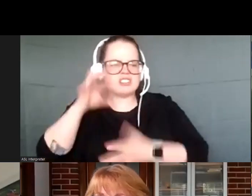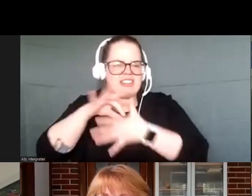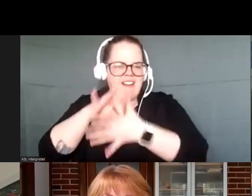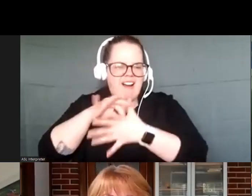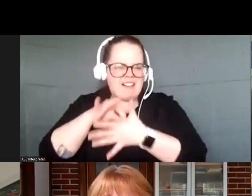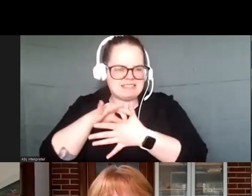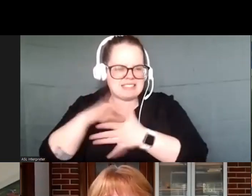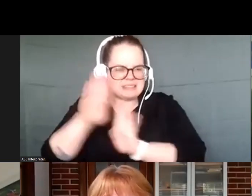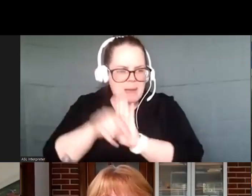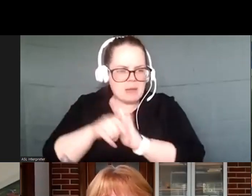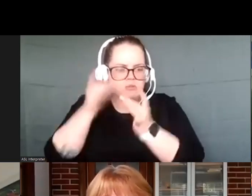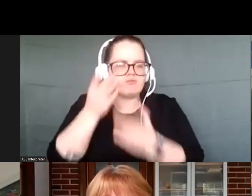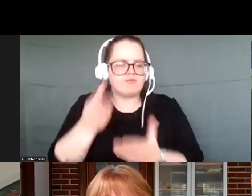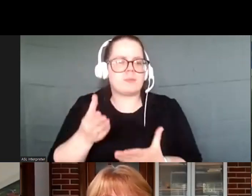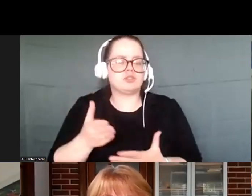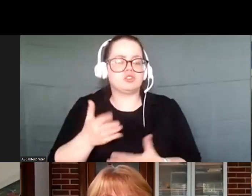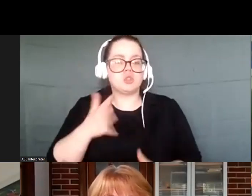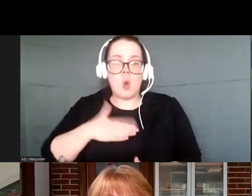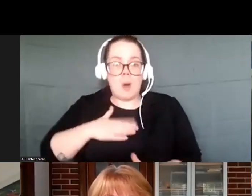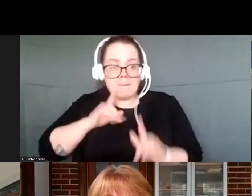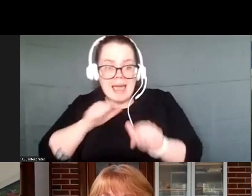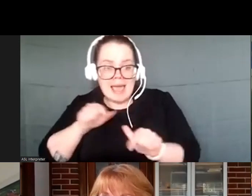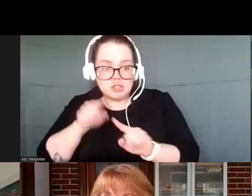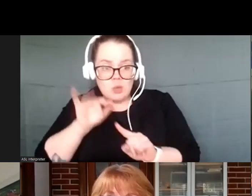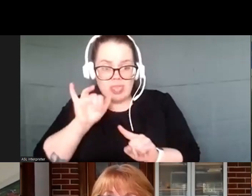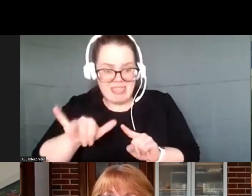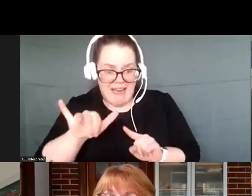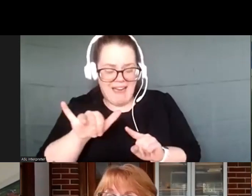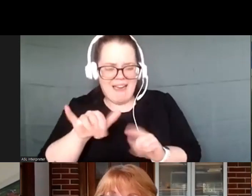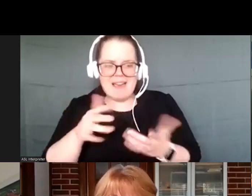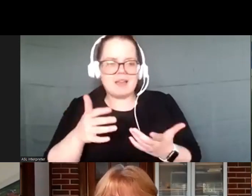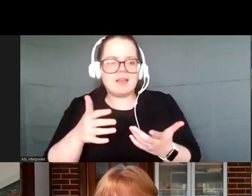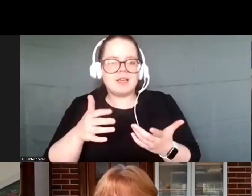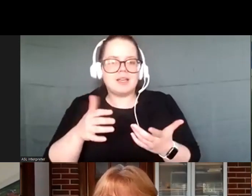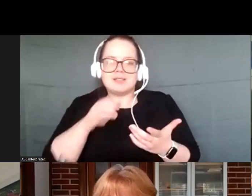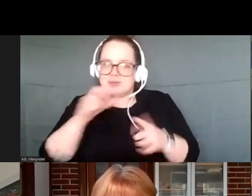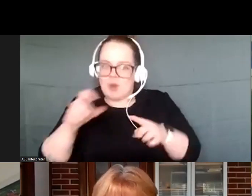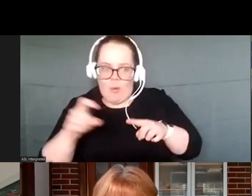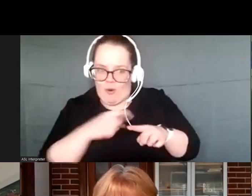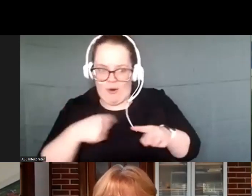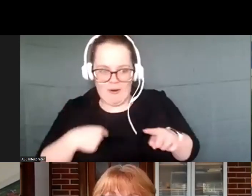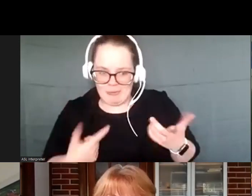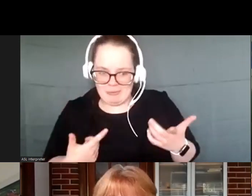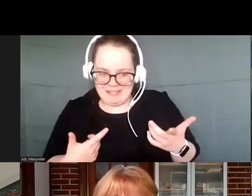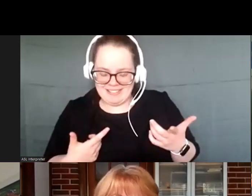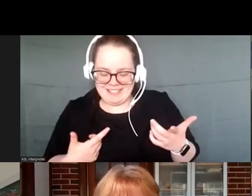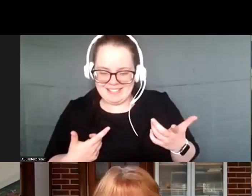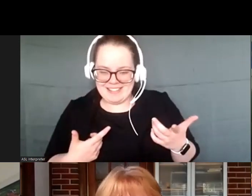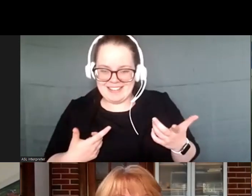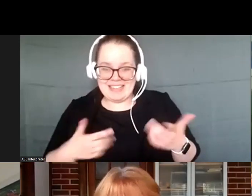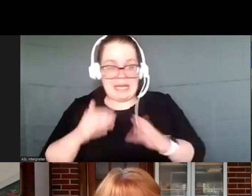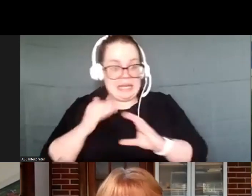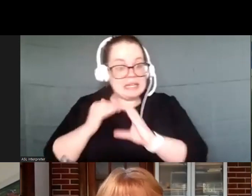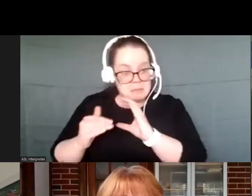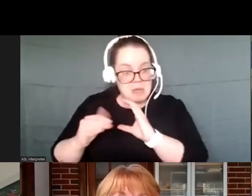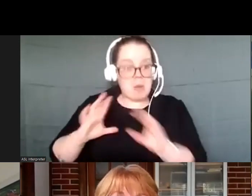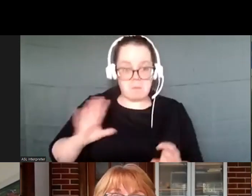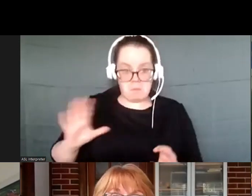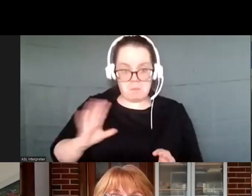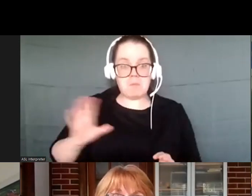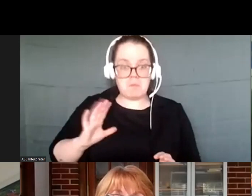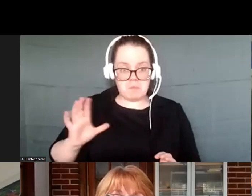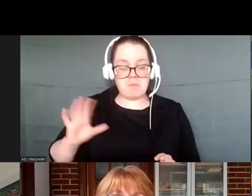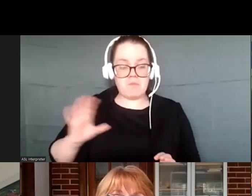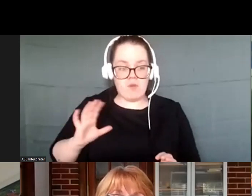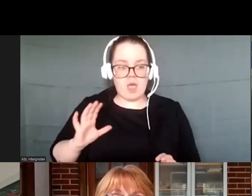I mean, my answer is I wouldn't call me. I would send me an email,